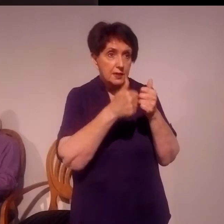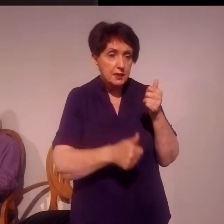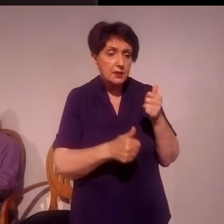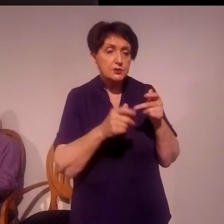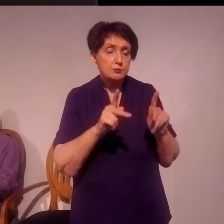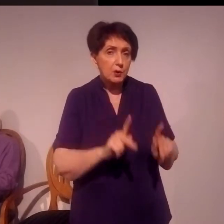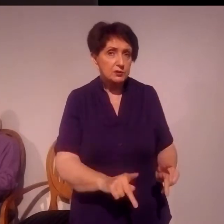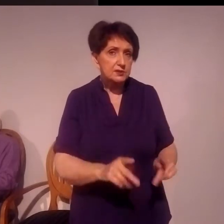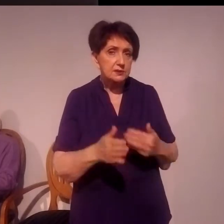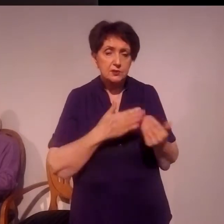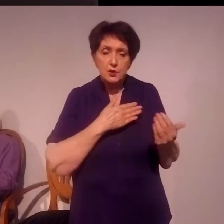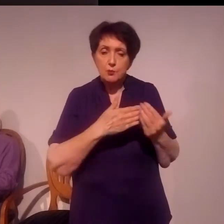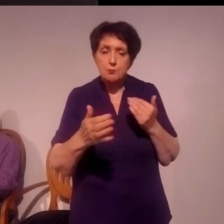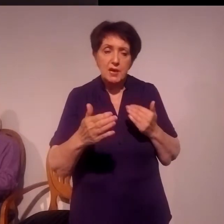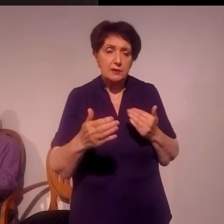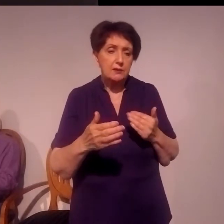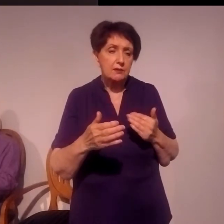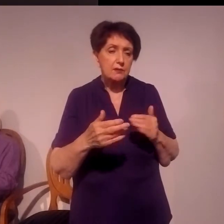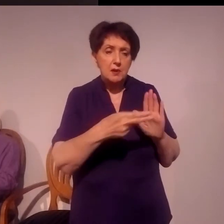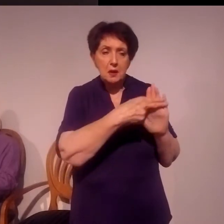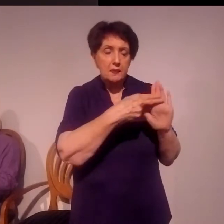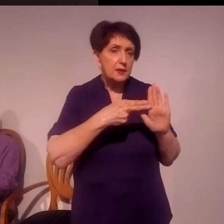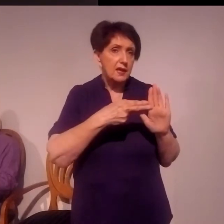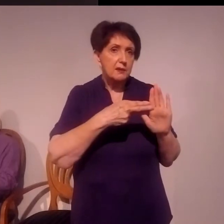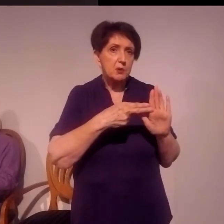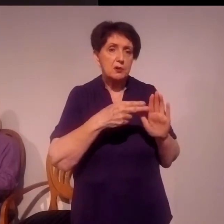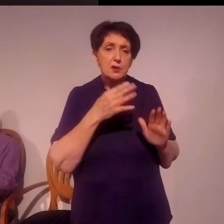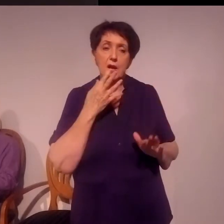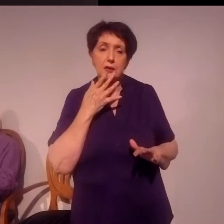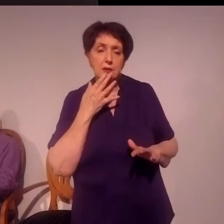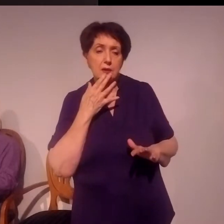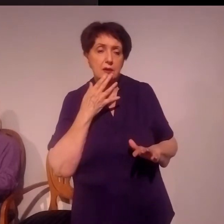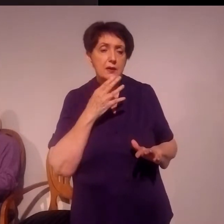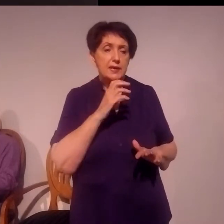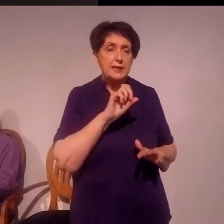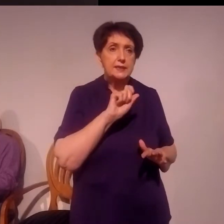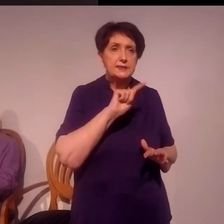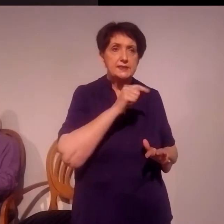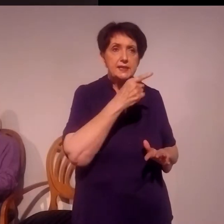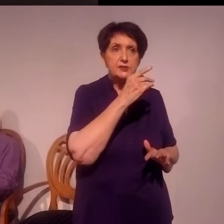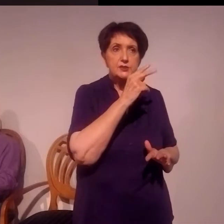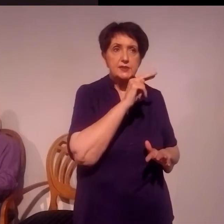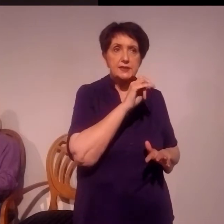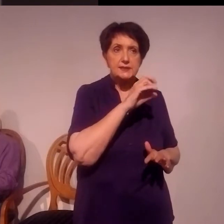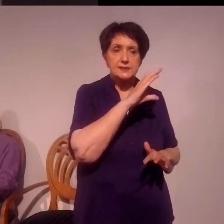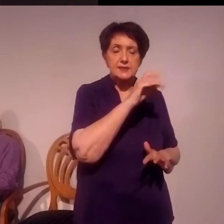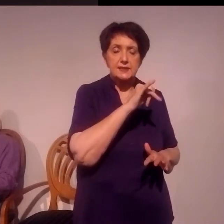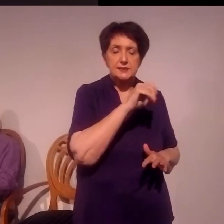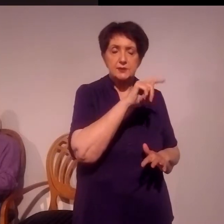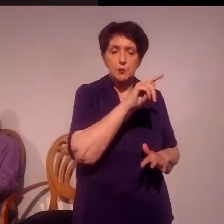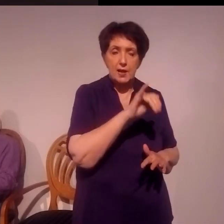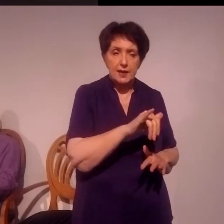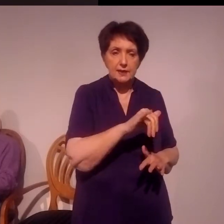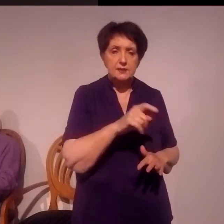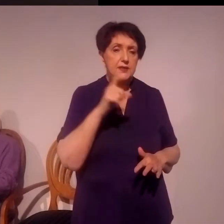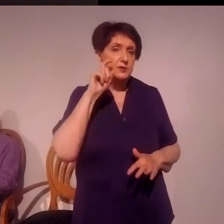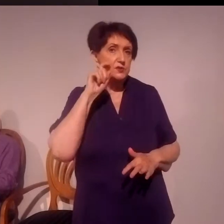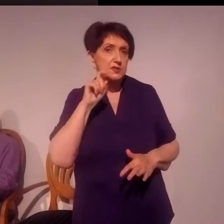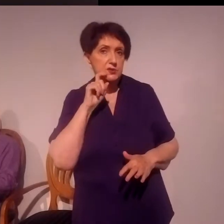being, regardless of label, color, ethnicity, sexual orientation,